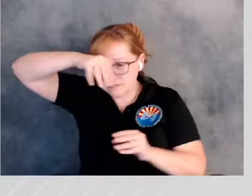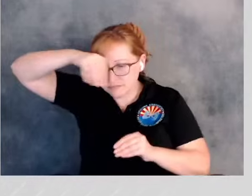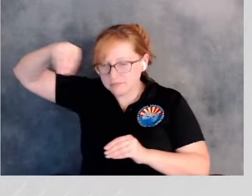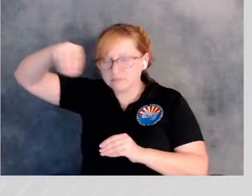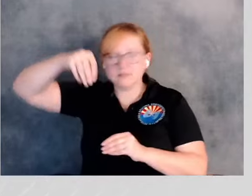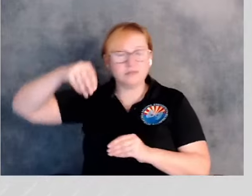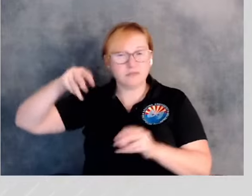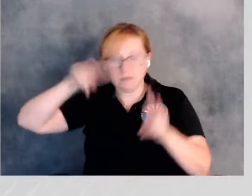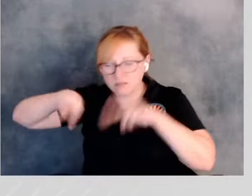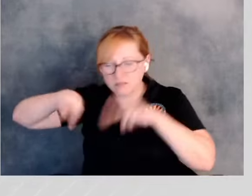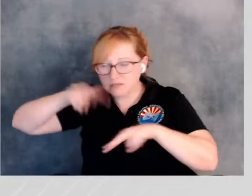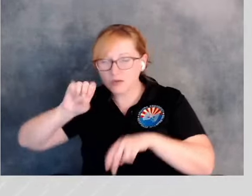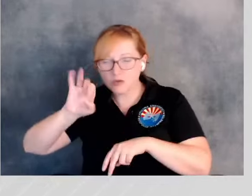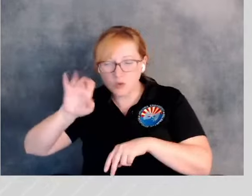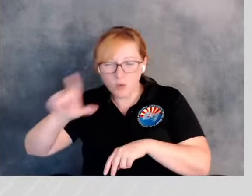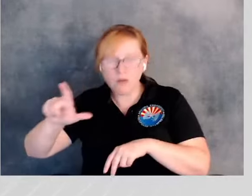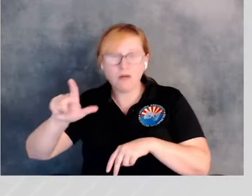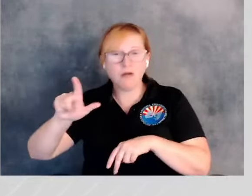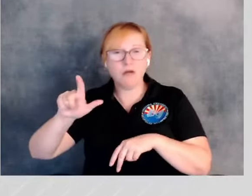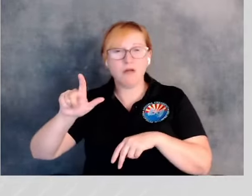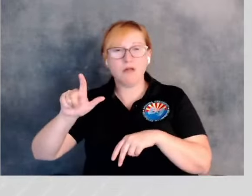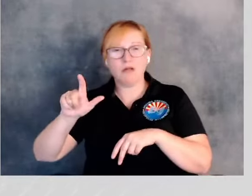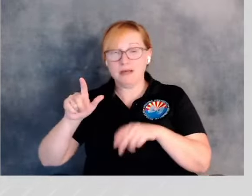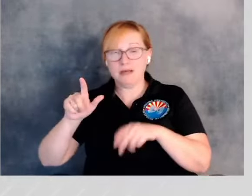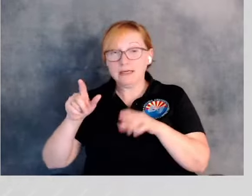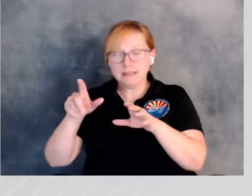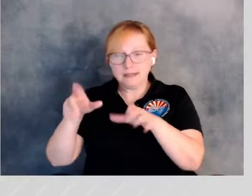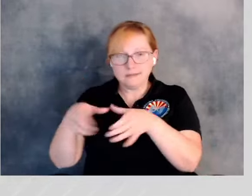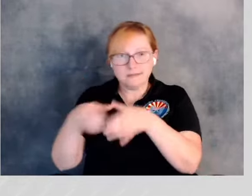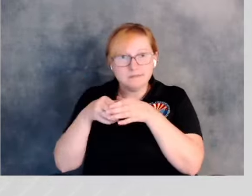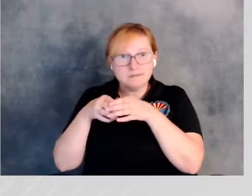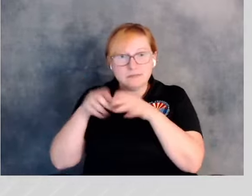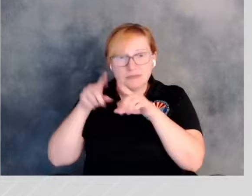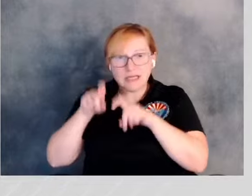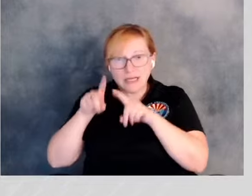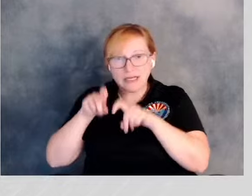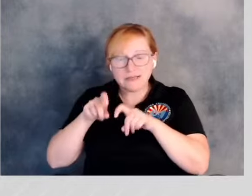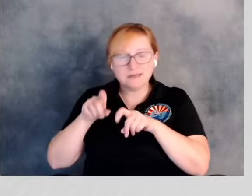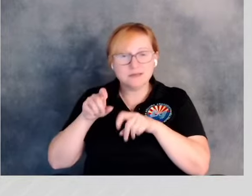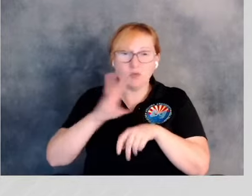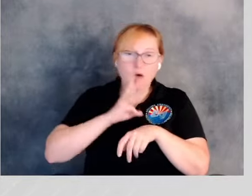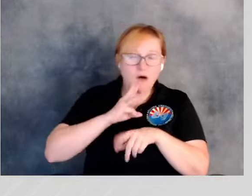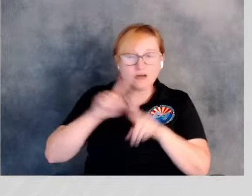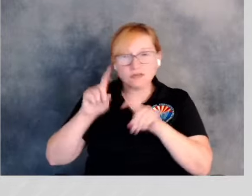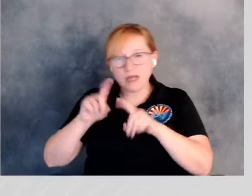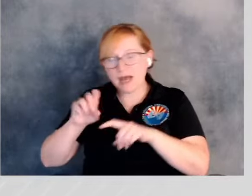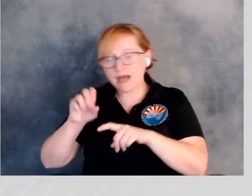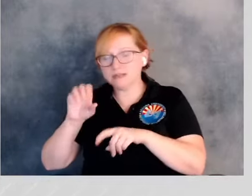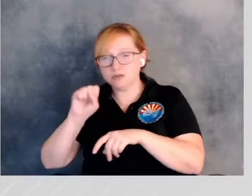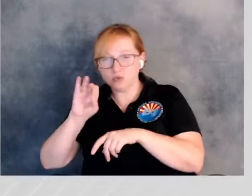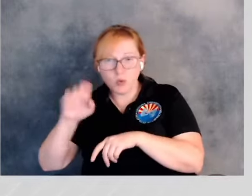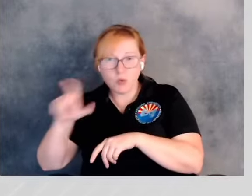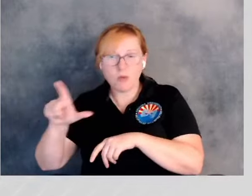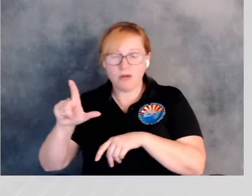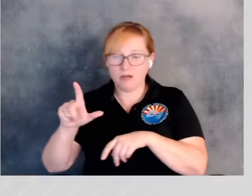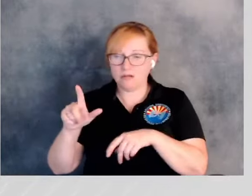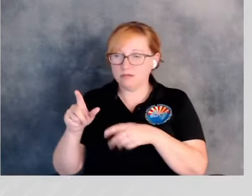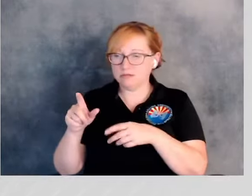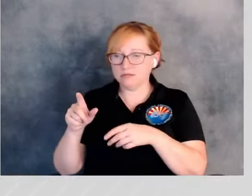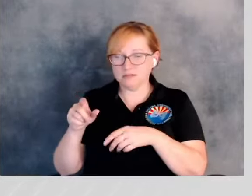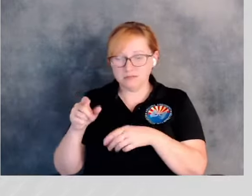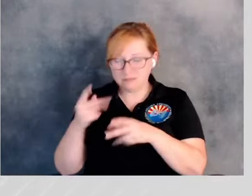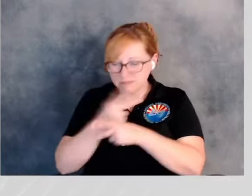and go in and actually sample the soils. They do water samples and see what the water does, whether it runs off